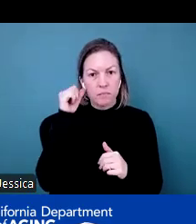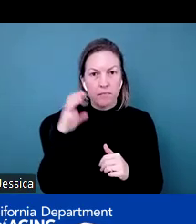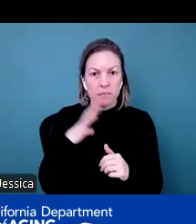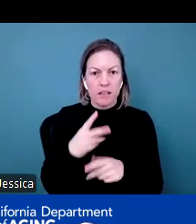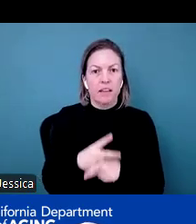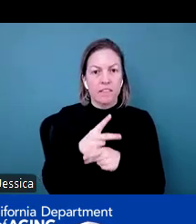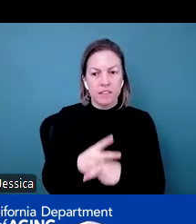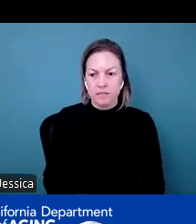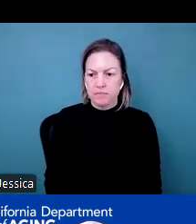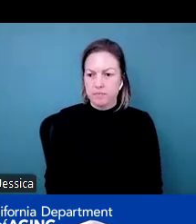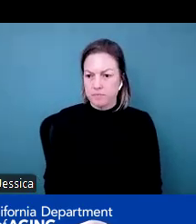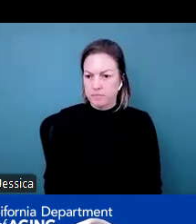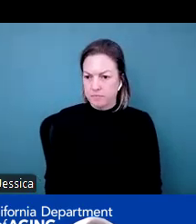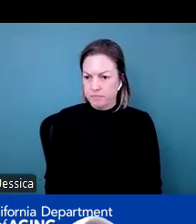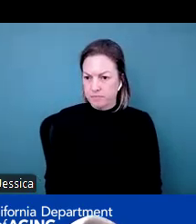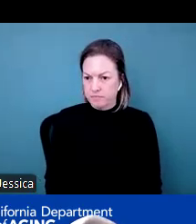involves?